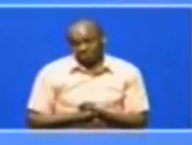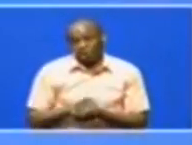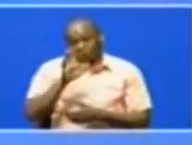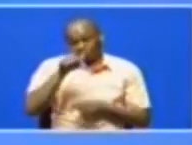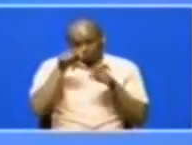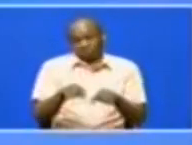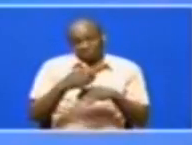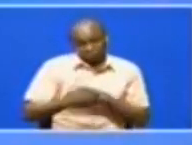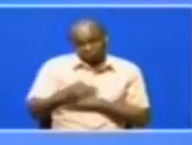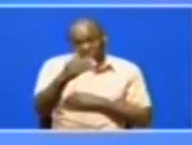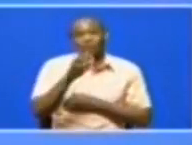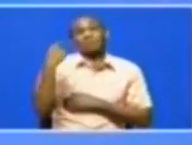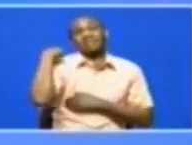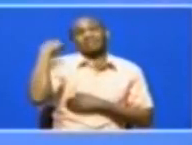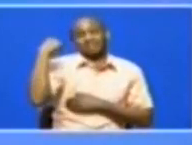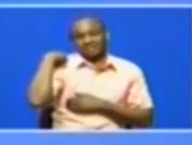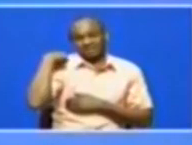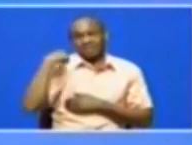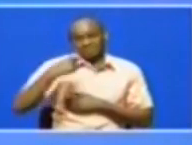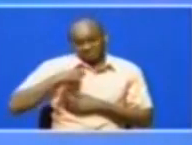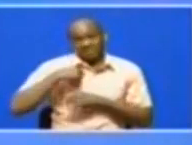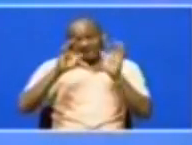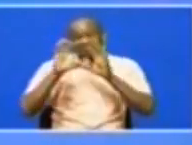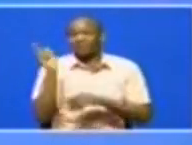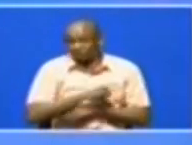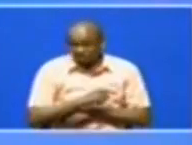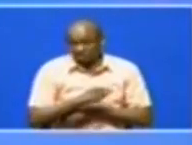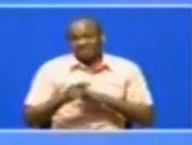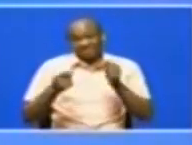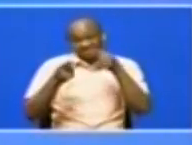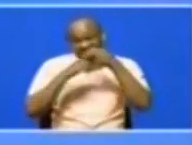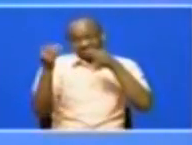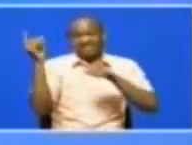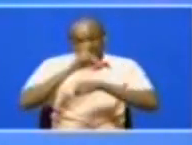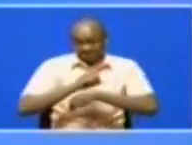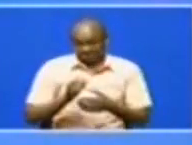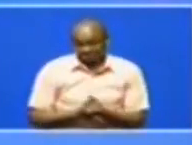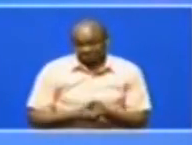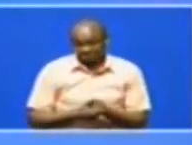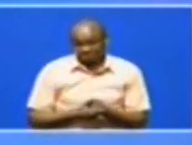Kutoka leo, hata kutoka jana, sini campaign for those 60 days.